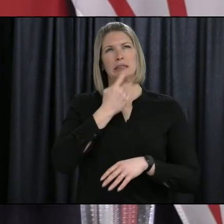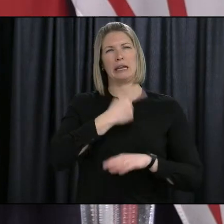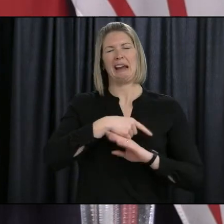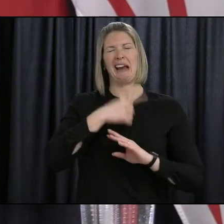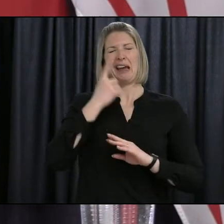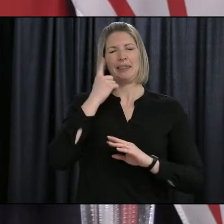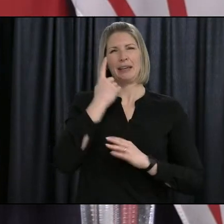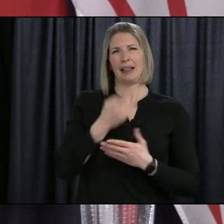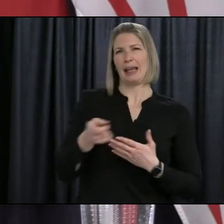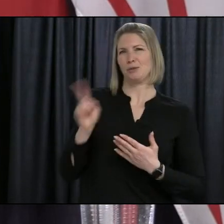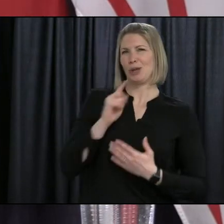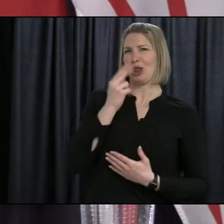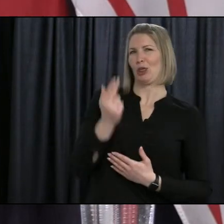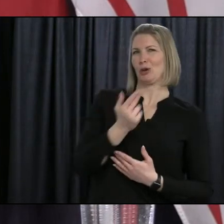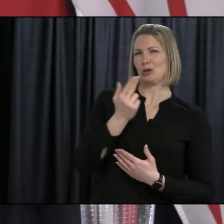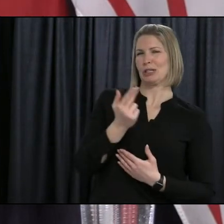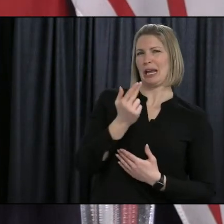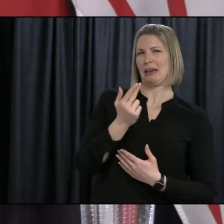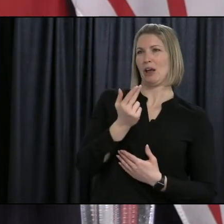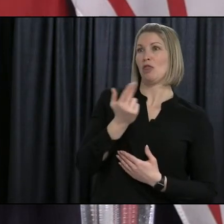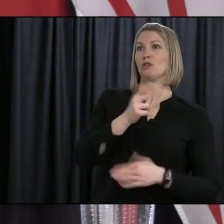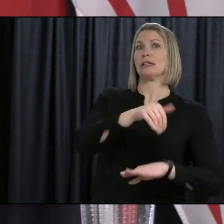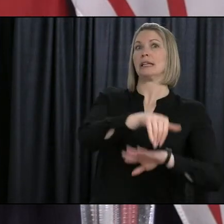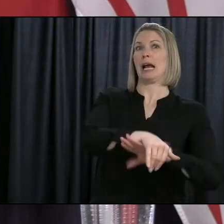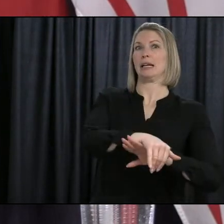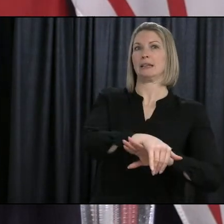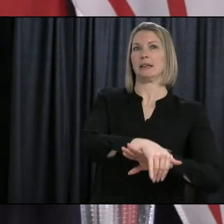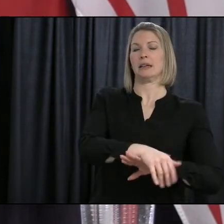was last Thursday evening we spoke.